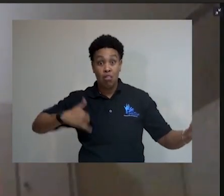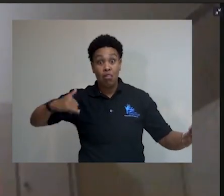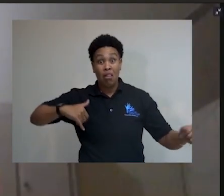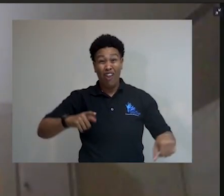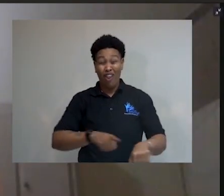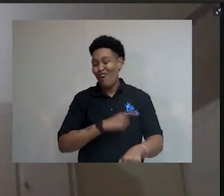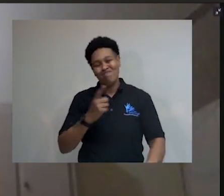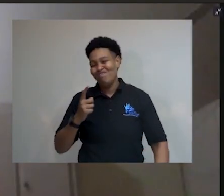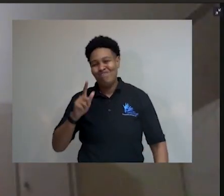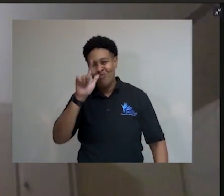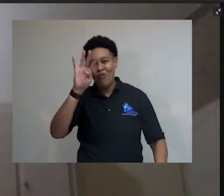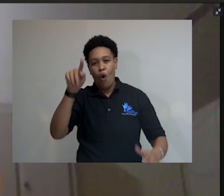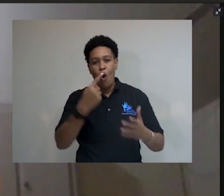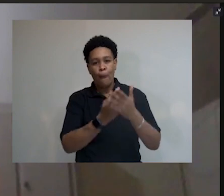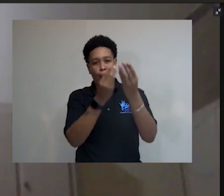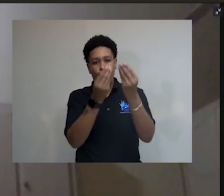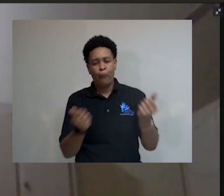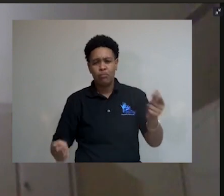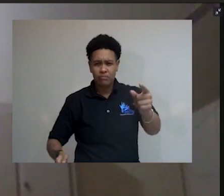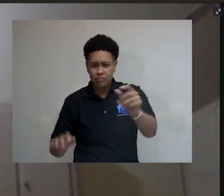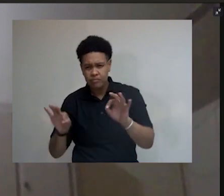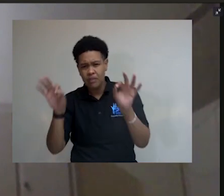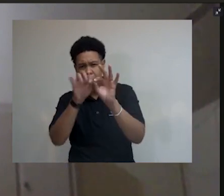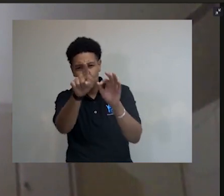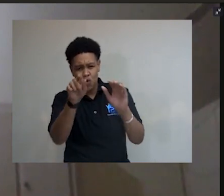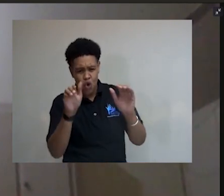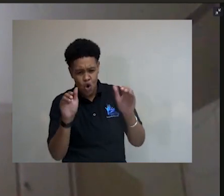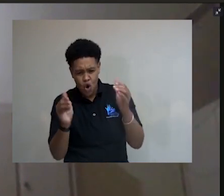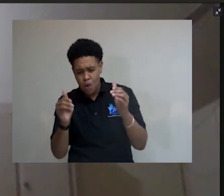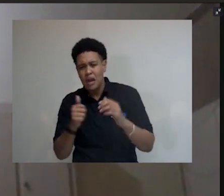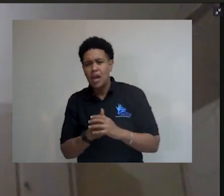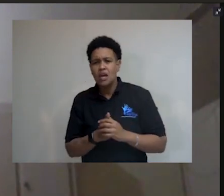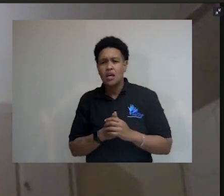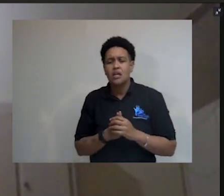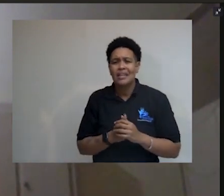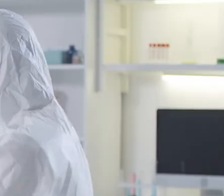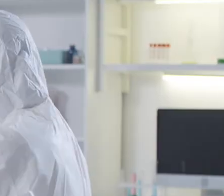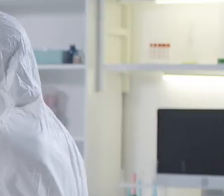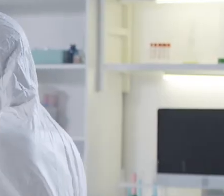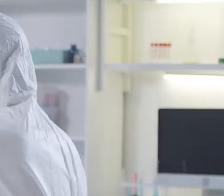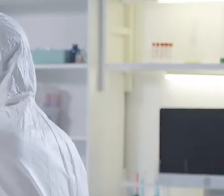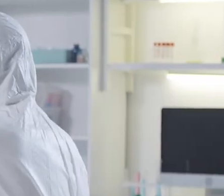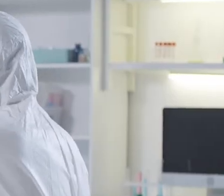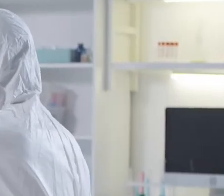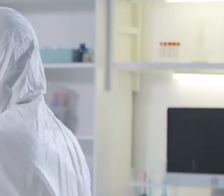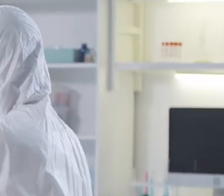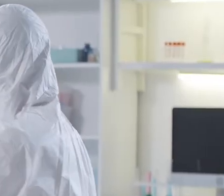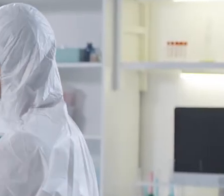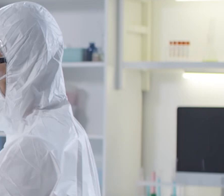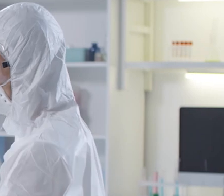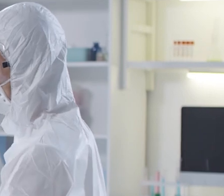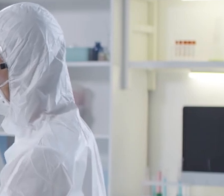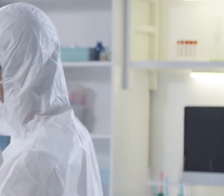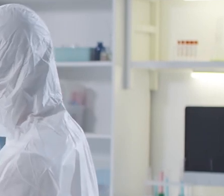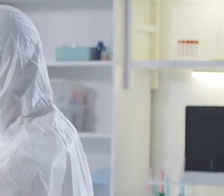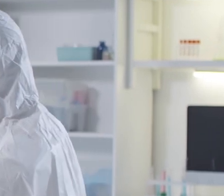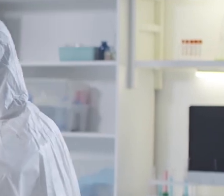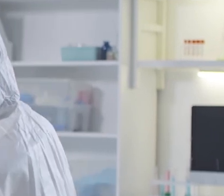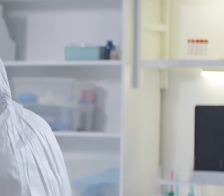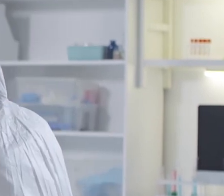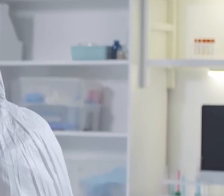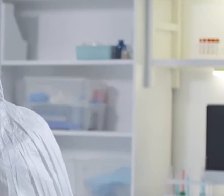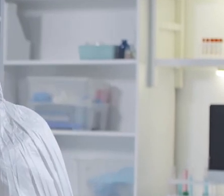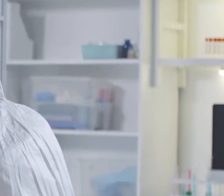Now, why it's so important to have this comparison group that you give the placebo is because in